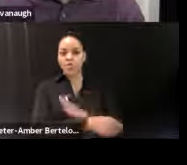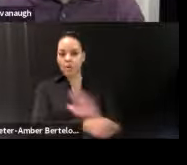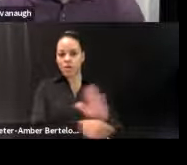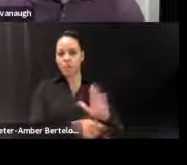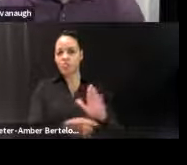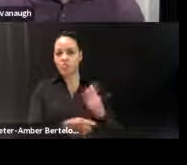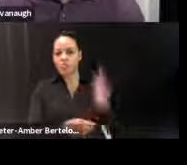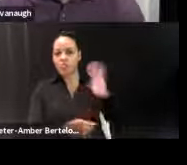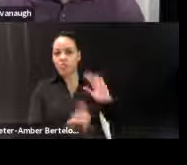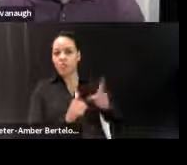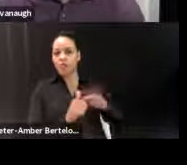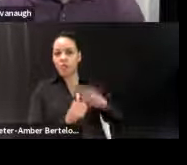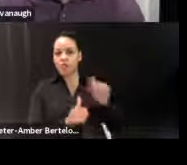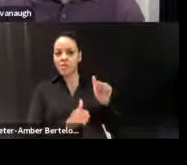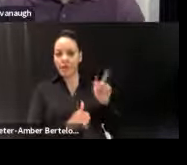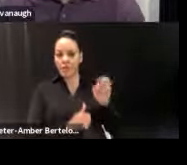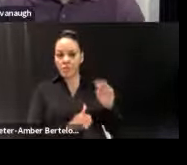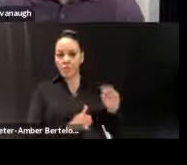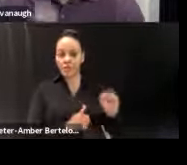album. And